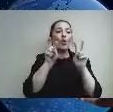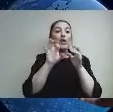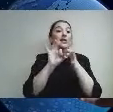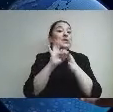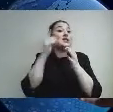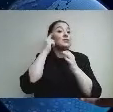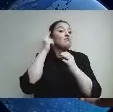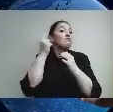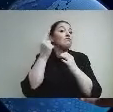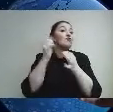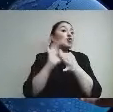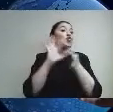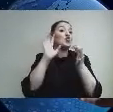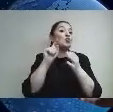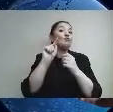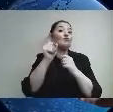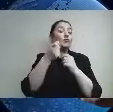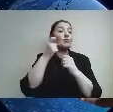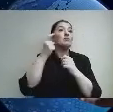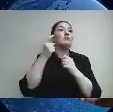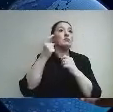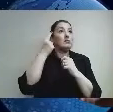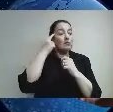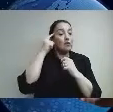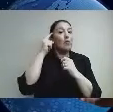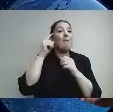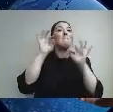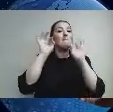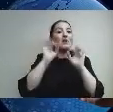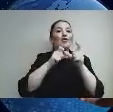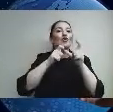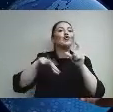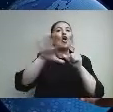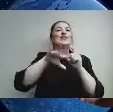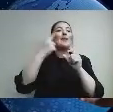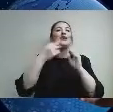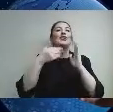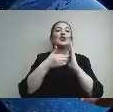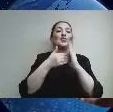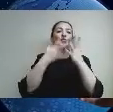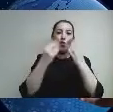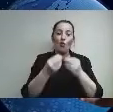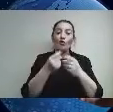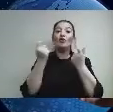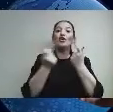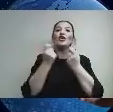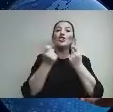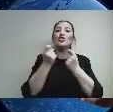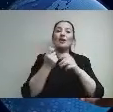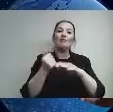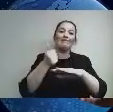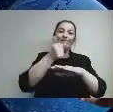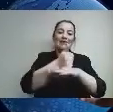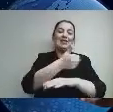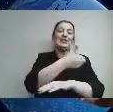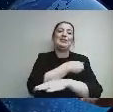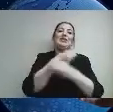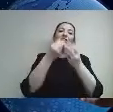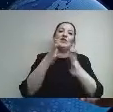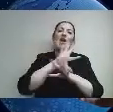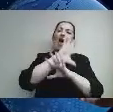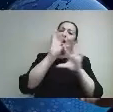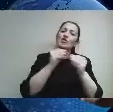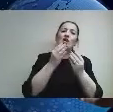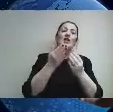entrepreneurship. Well, first of all, we have this job placement service. And as I stated, there